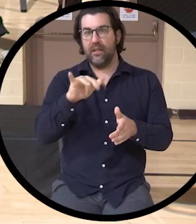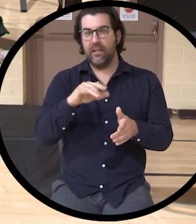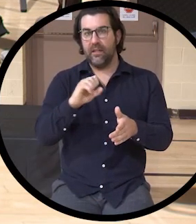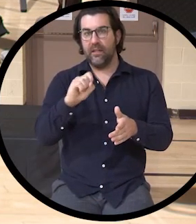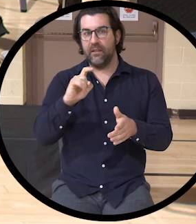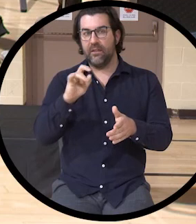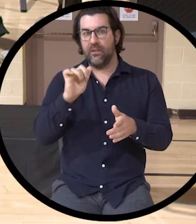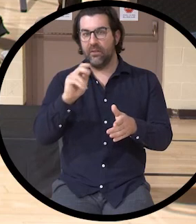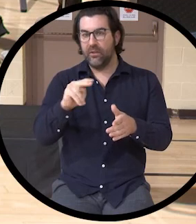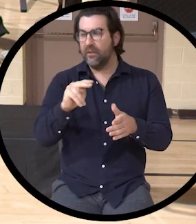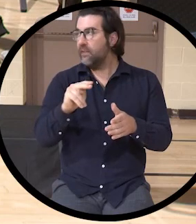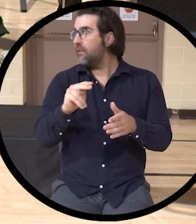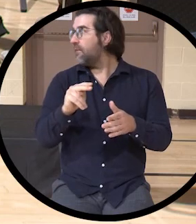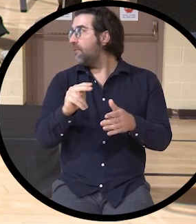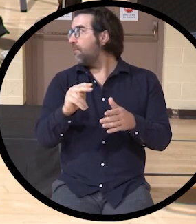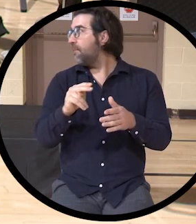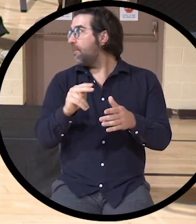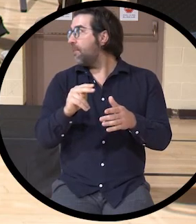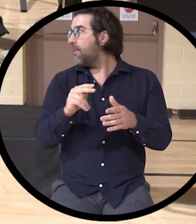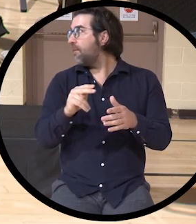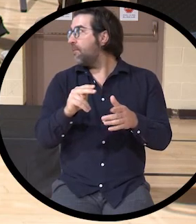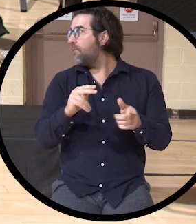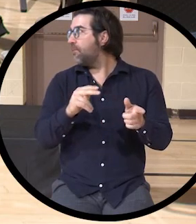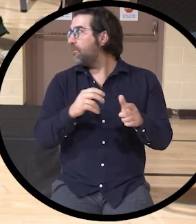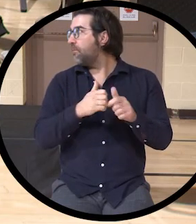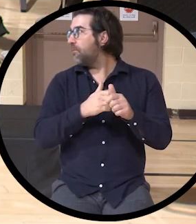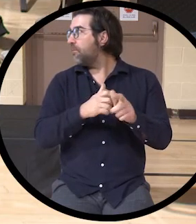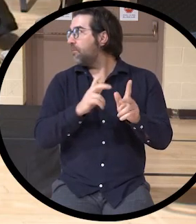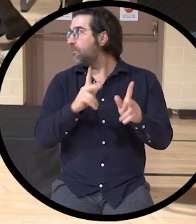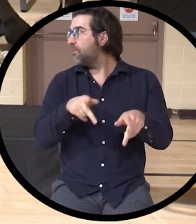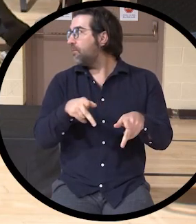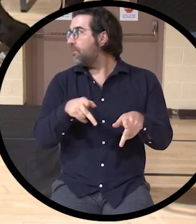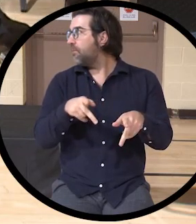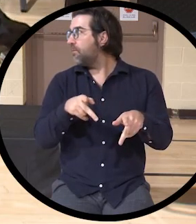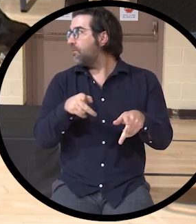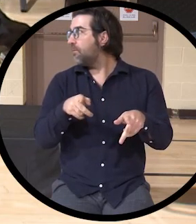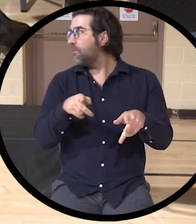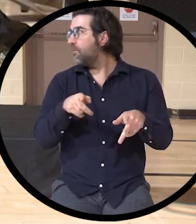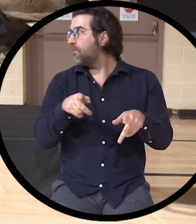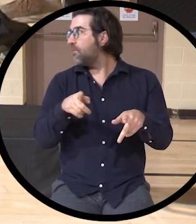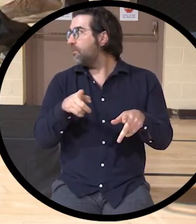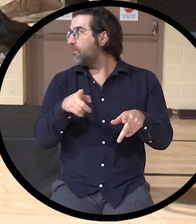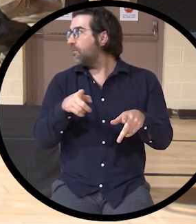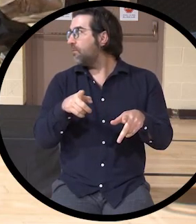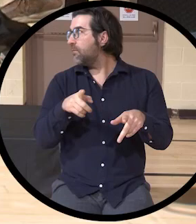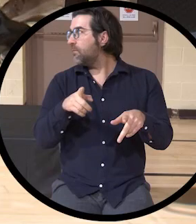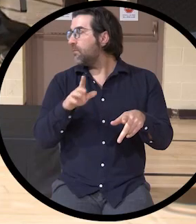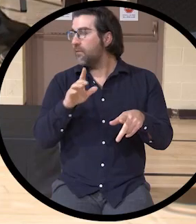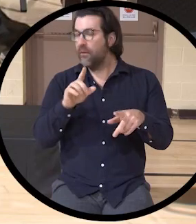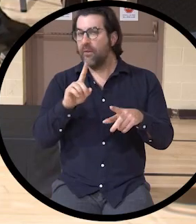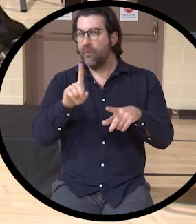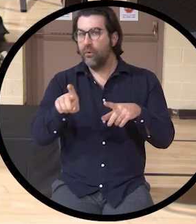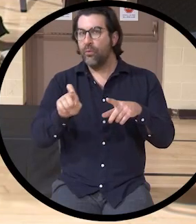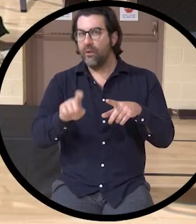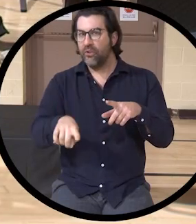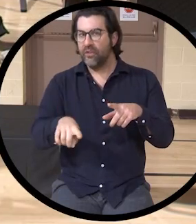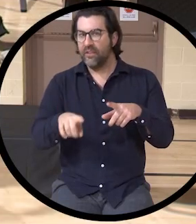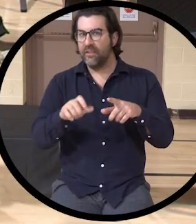Can we follow up with them? Can they like send the word for word question? We'll send them a follow